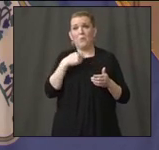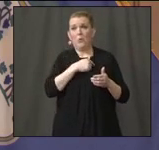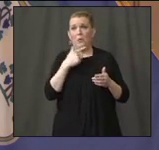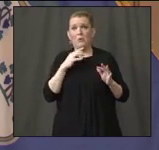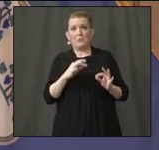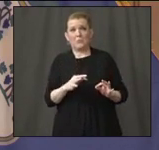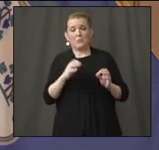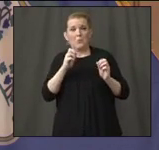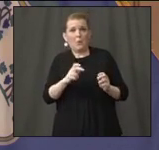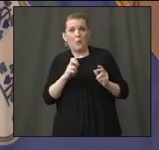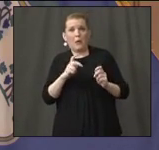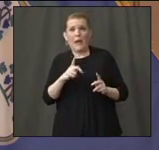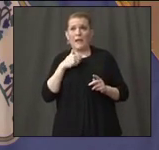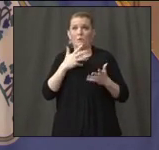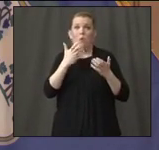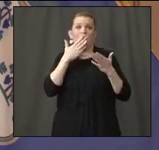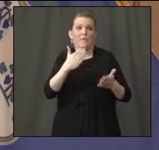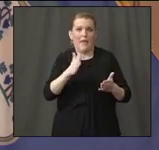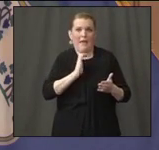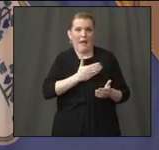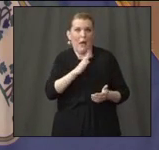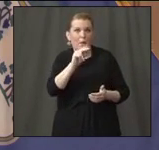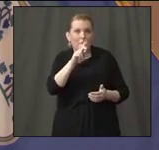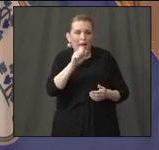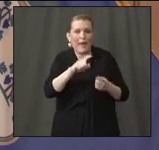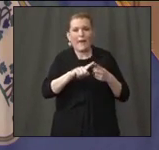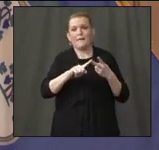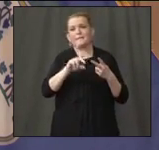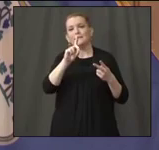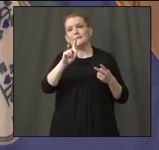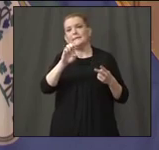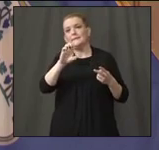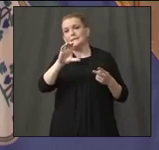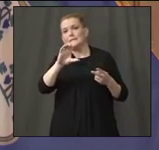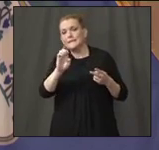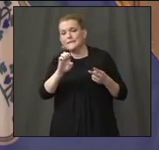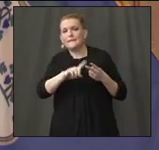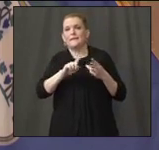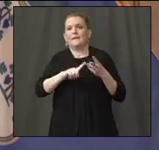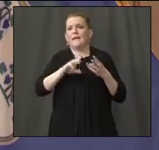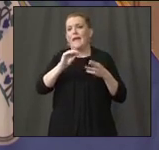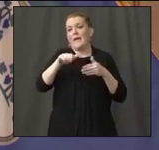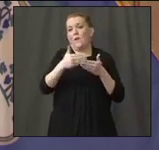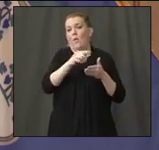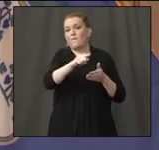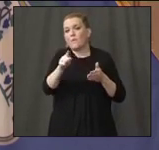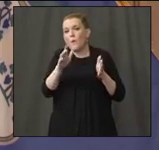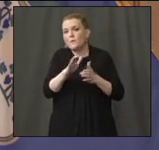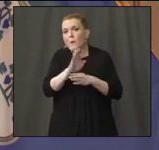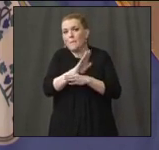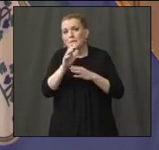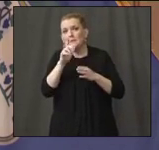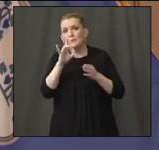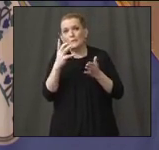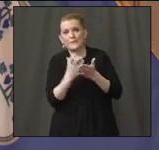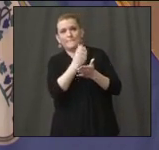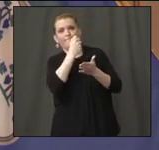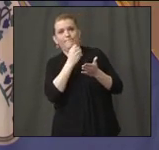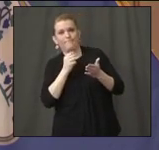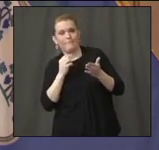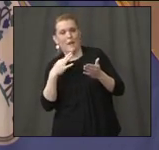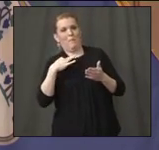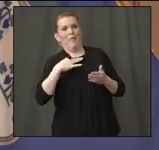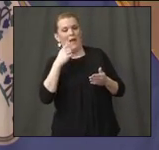for the work of DECD and all the small businesses that seized the opportunity. But we also have another 15,000